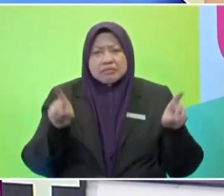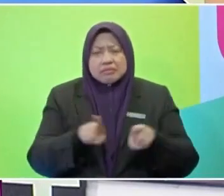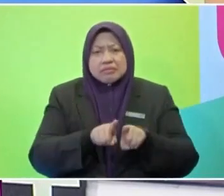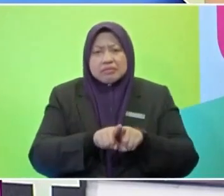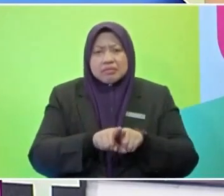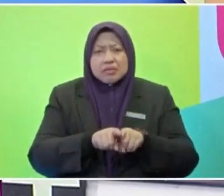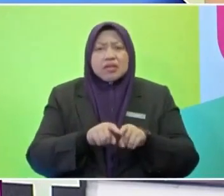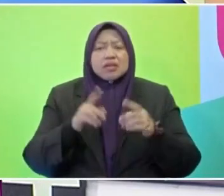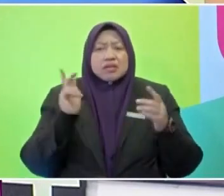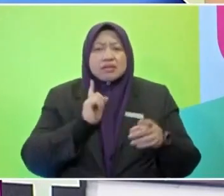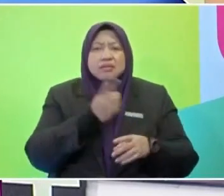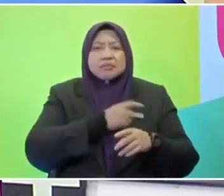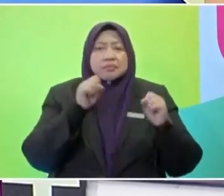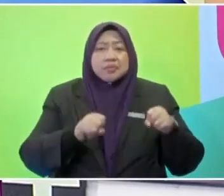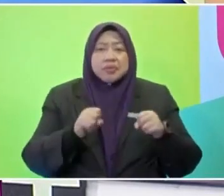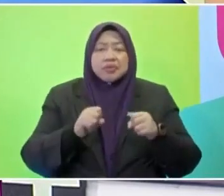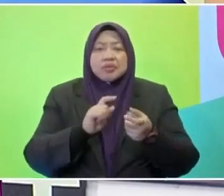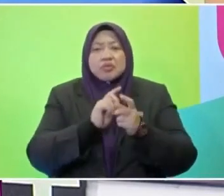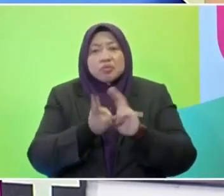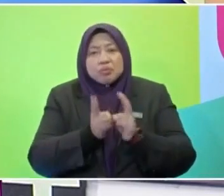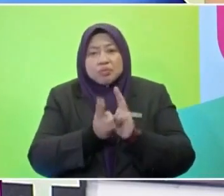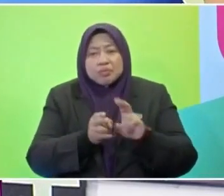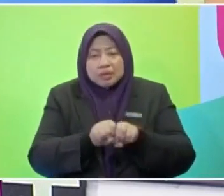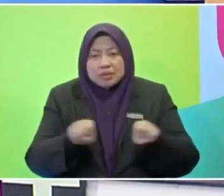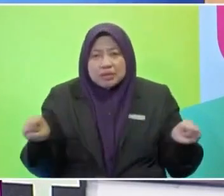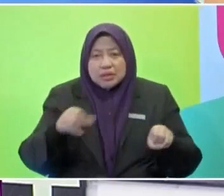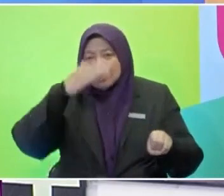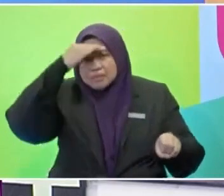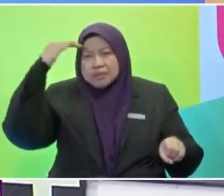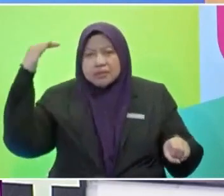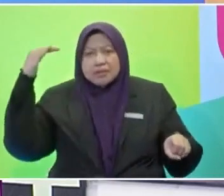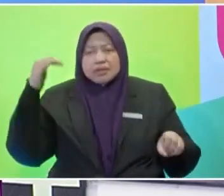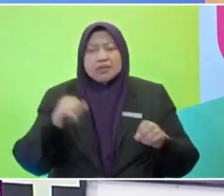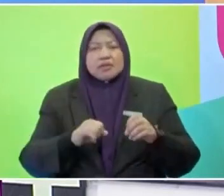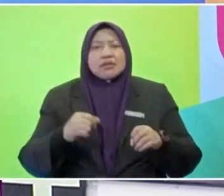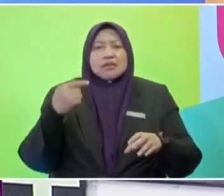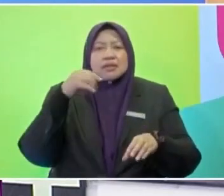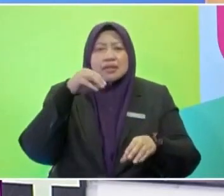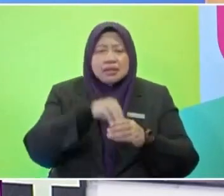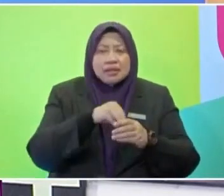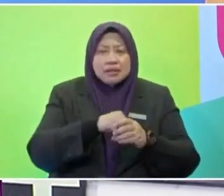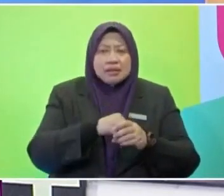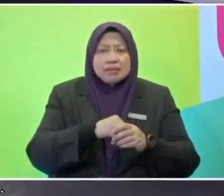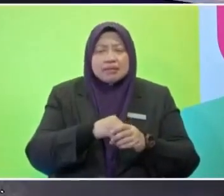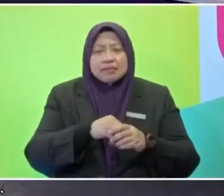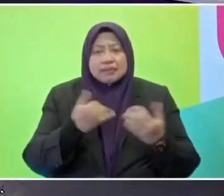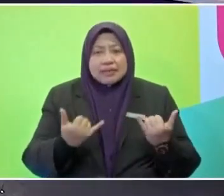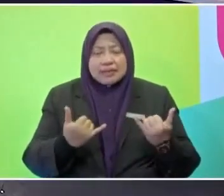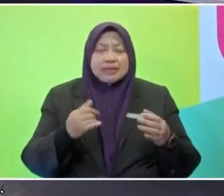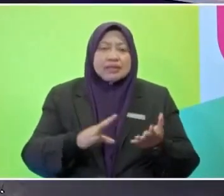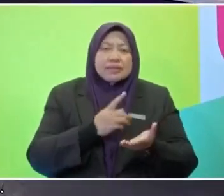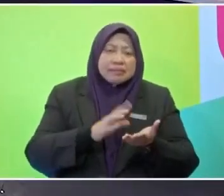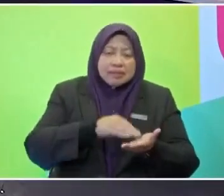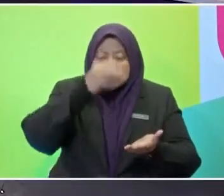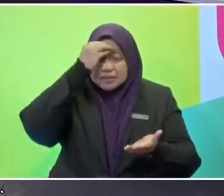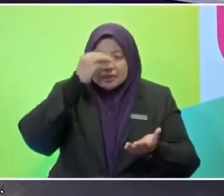the size of the shadow and also the shape of the shadow. So in this segment, we're going to talk about that. All right, great. Okay. Let's